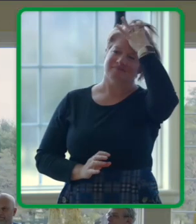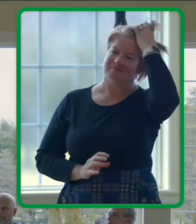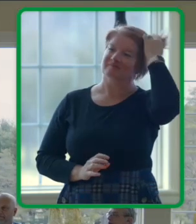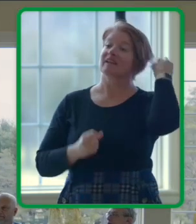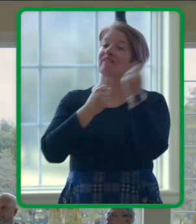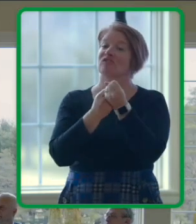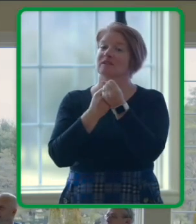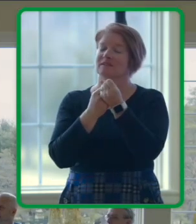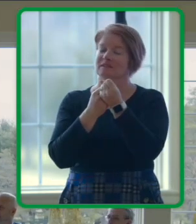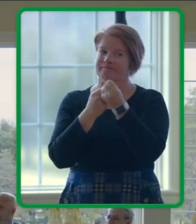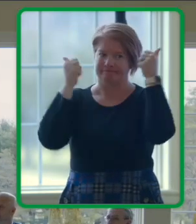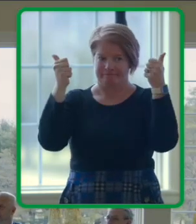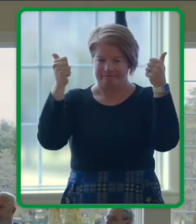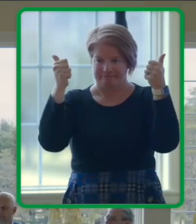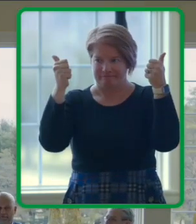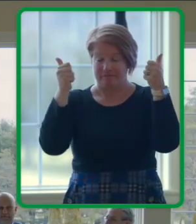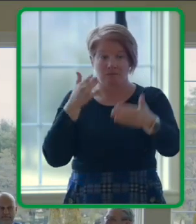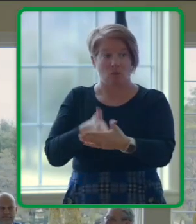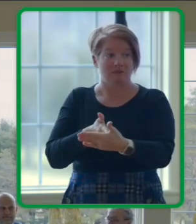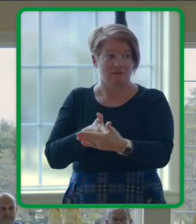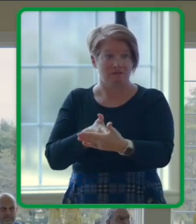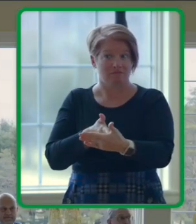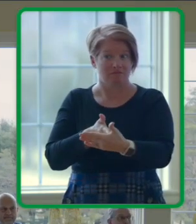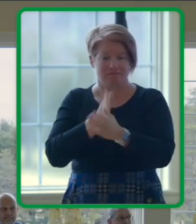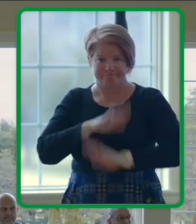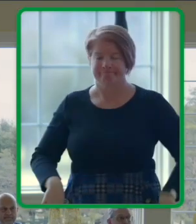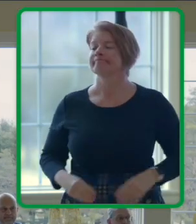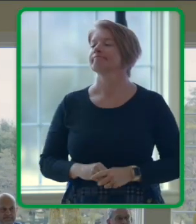in favor? Aye. Any opposed?